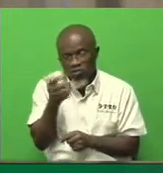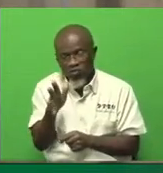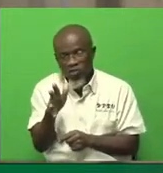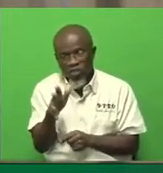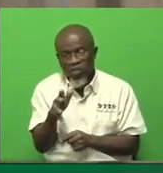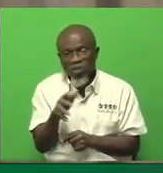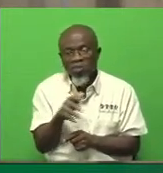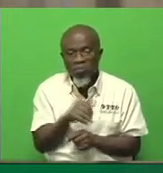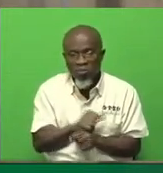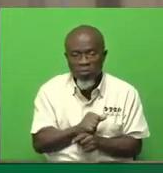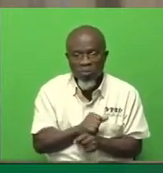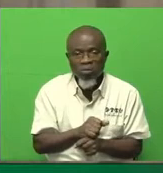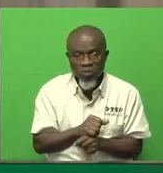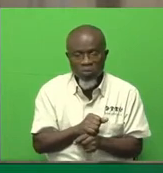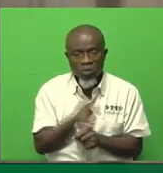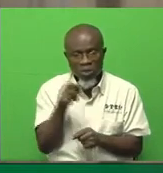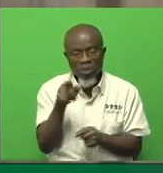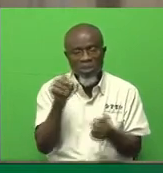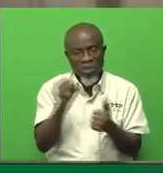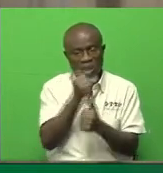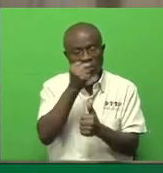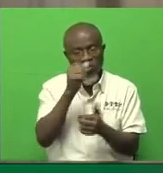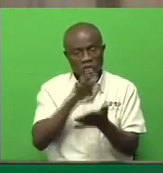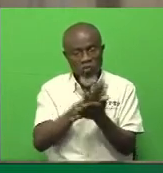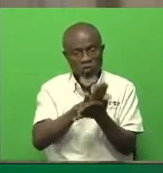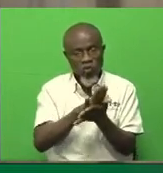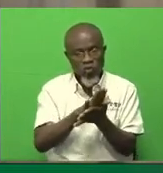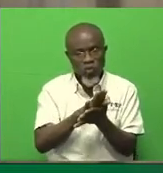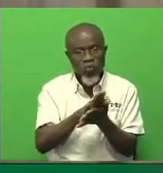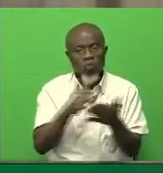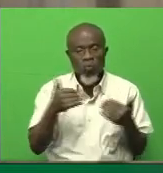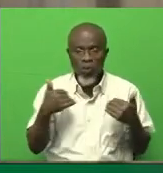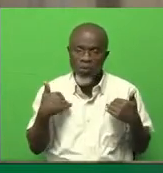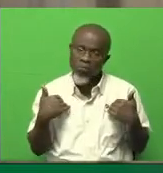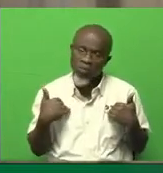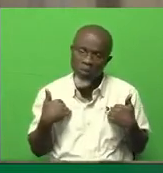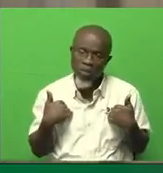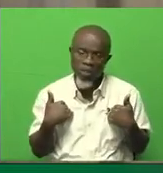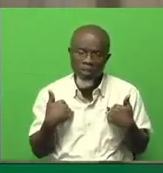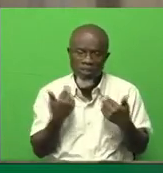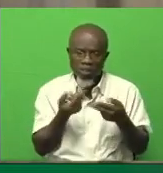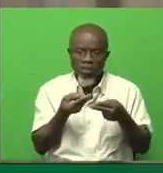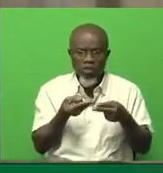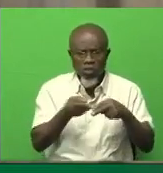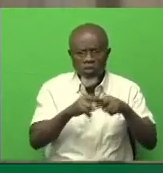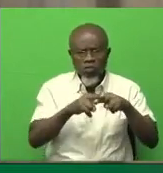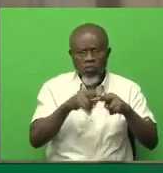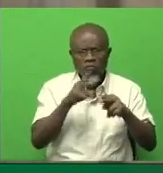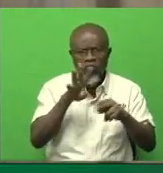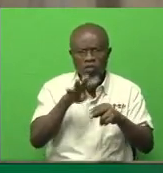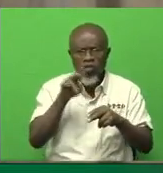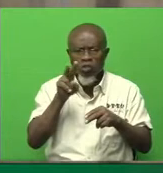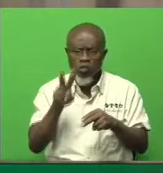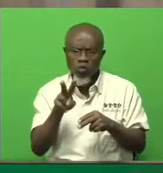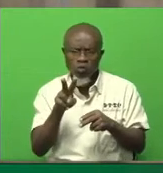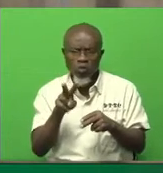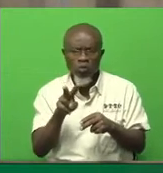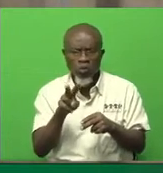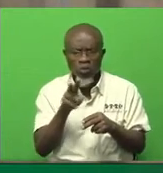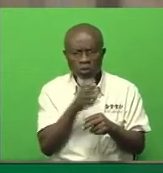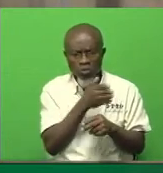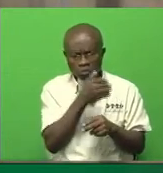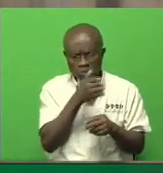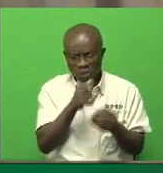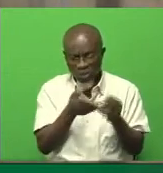qualification at the second at the secondary school level was increased from 42 to 102. at